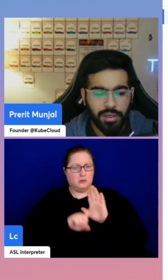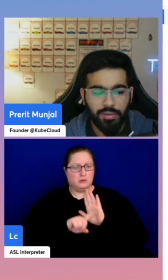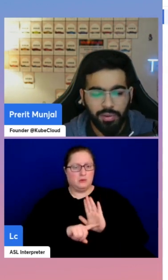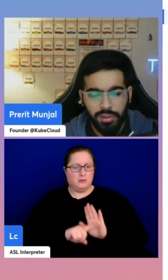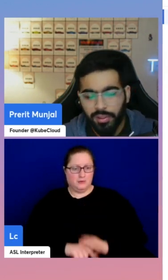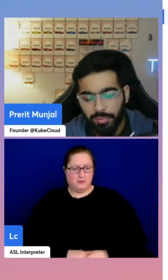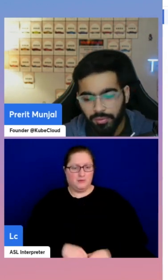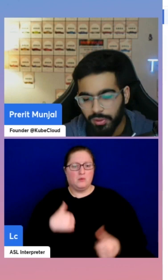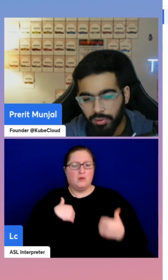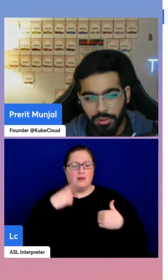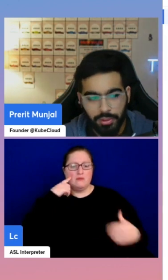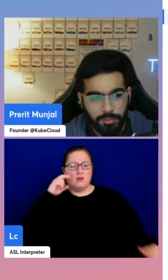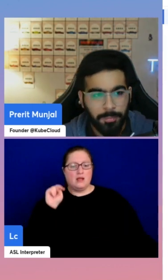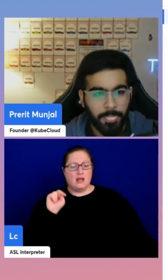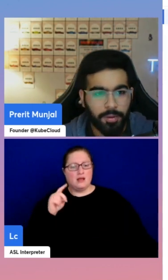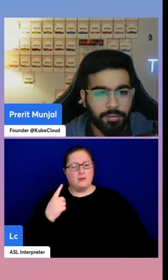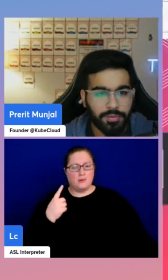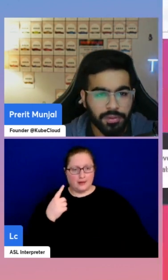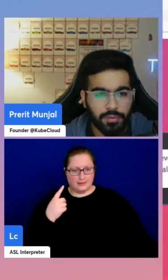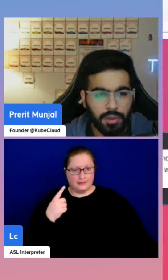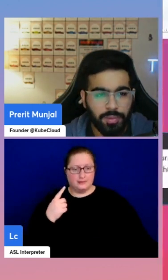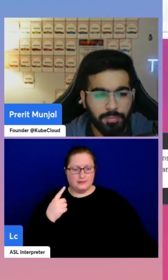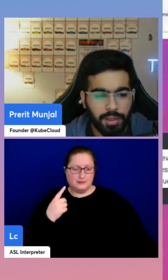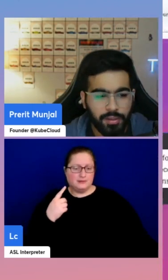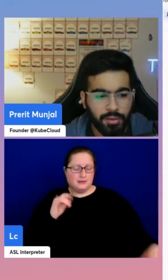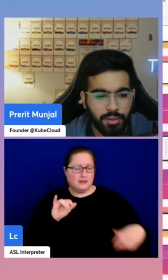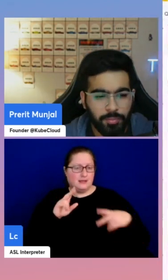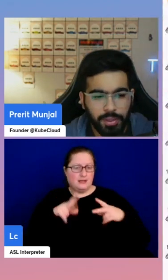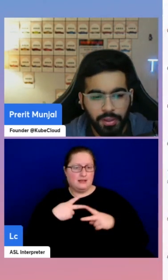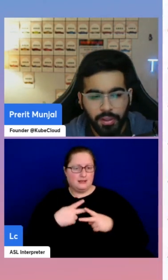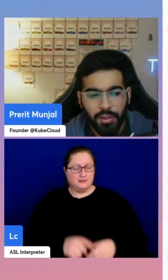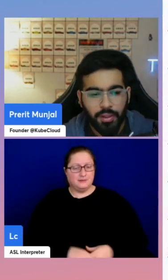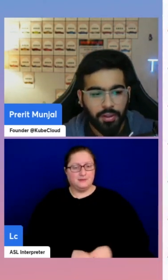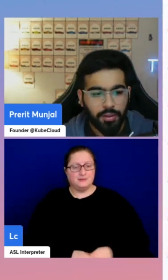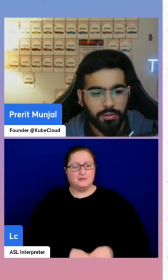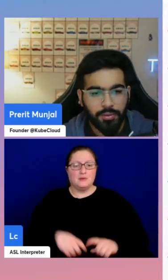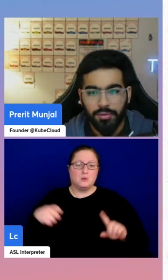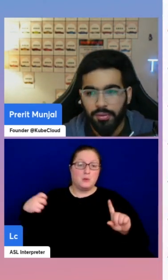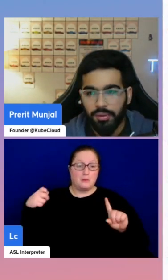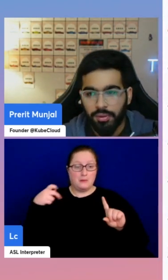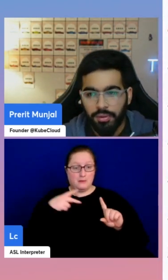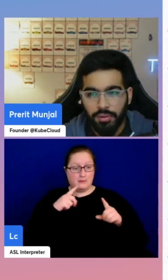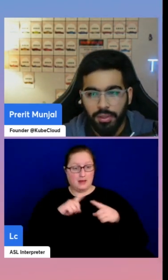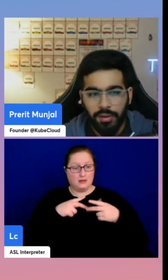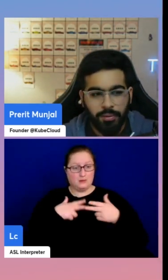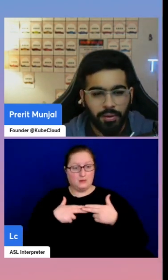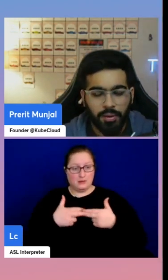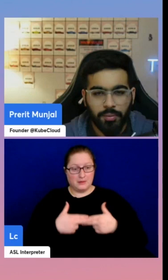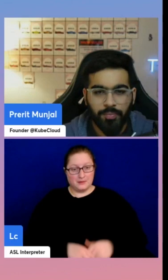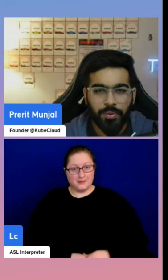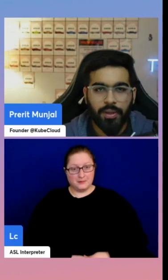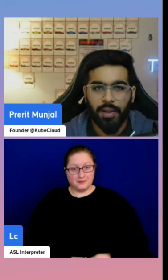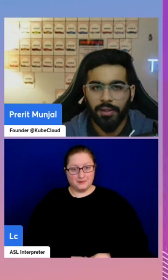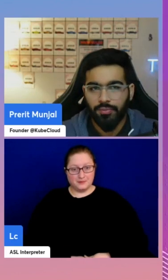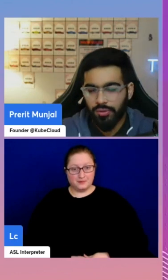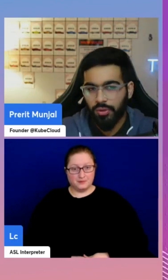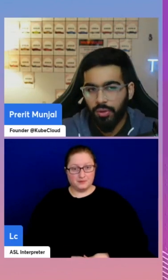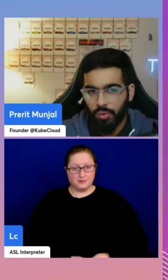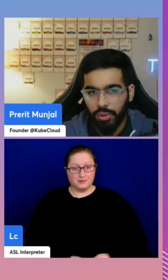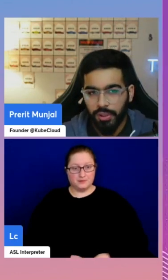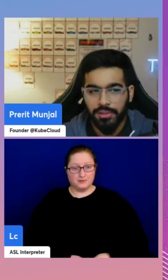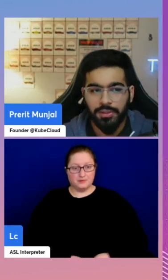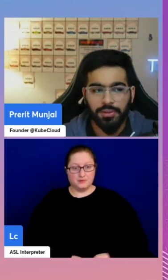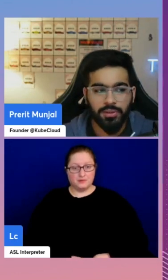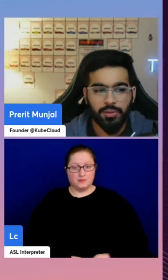we have for n1 tpus and all that. Okay, so coming back to the topic, uh, now as we